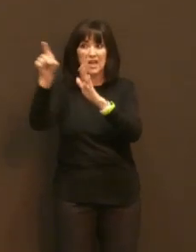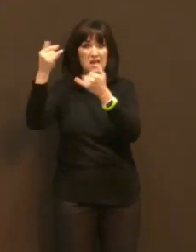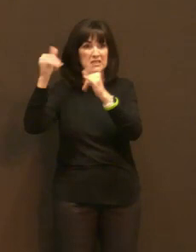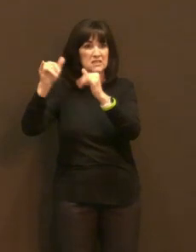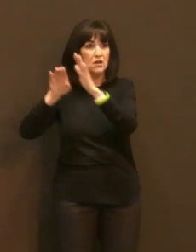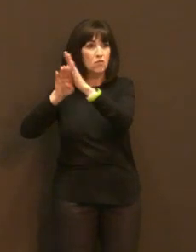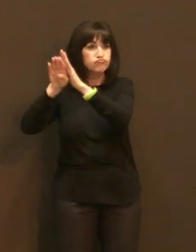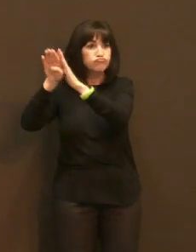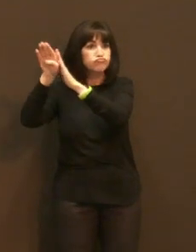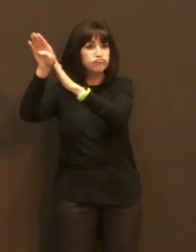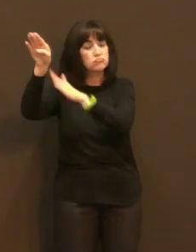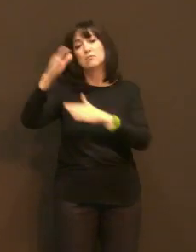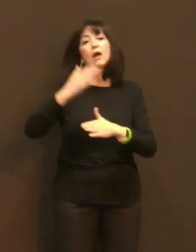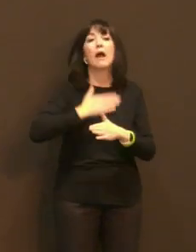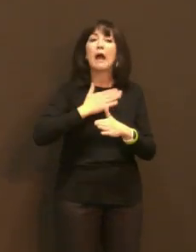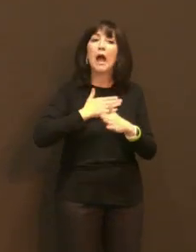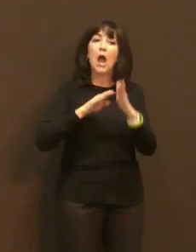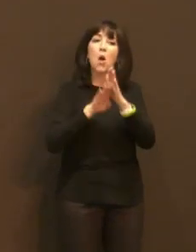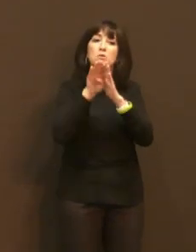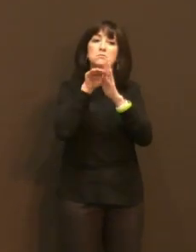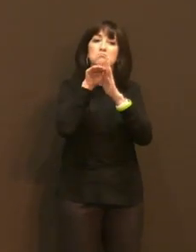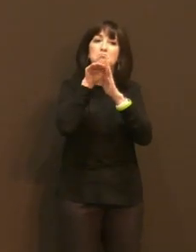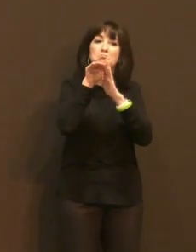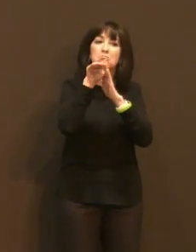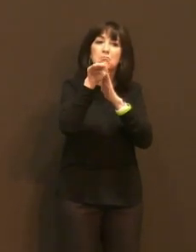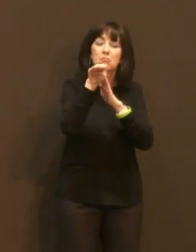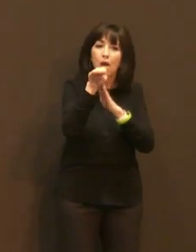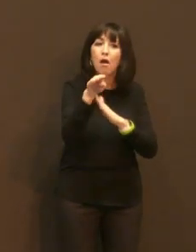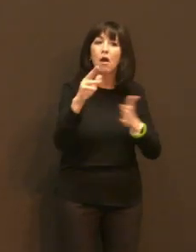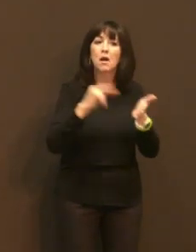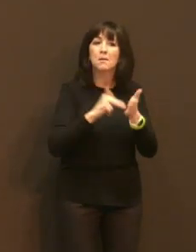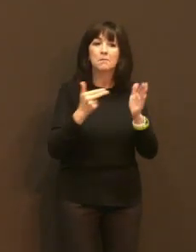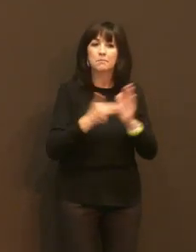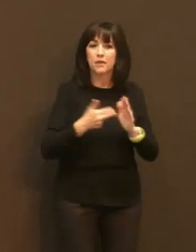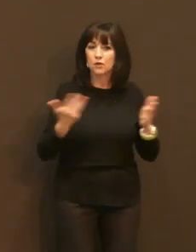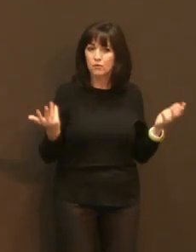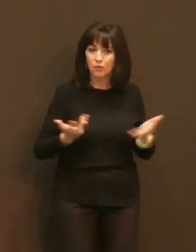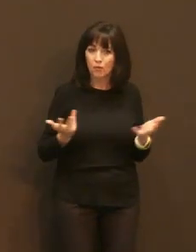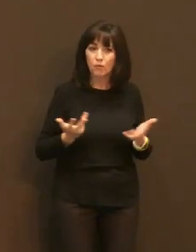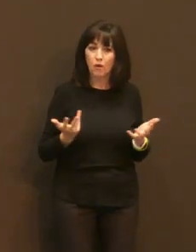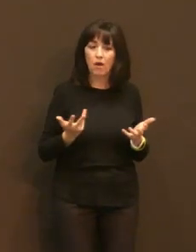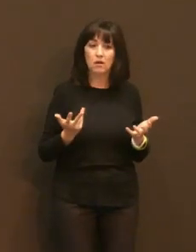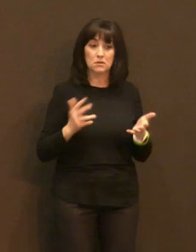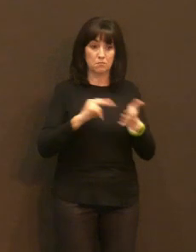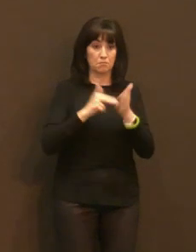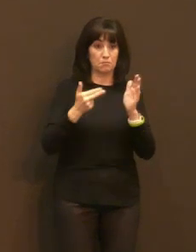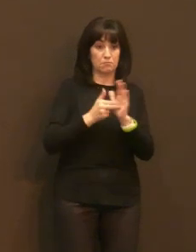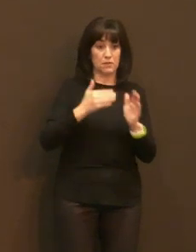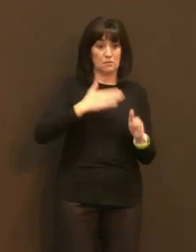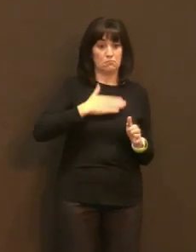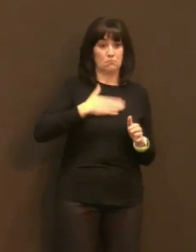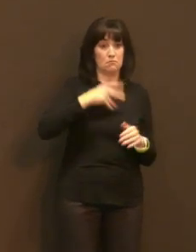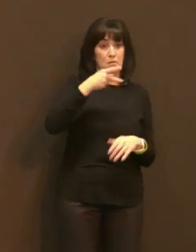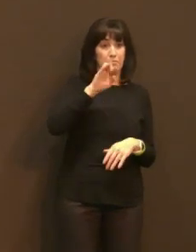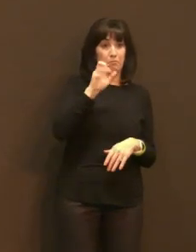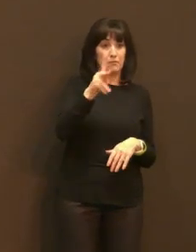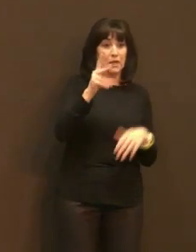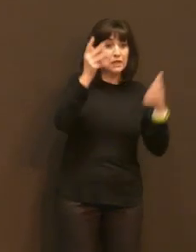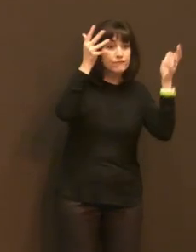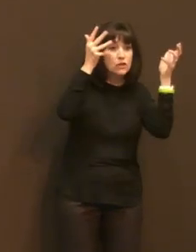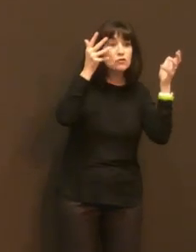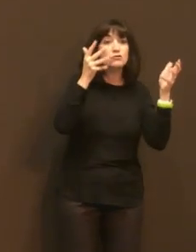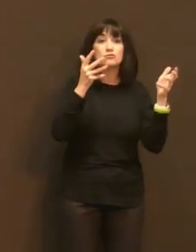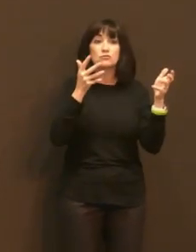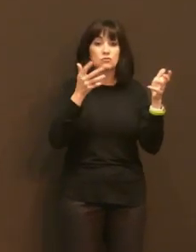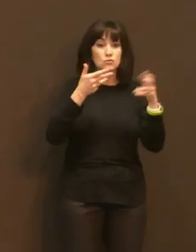pretty flat in terms of the numbers. So what does that mean in terms of peaking and getting over on the other side of the peak where you